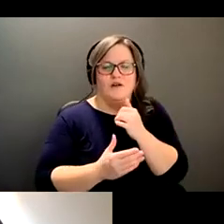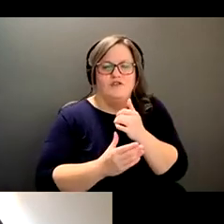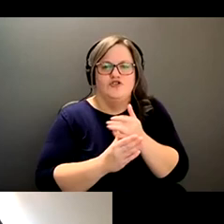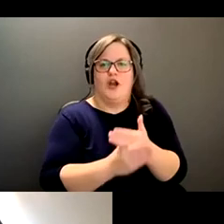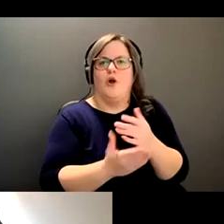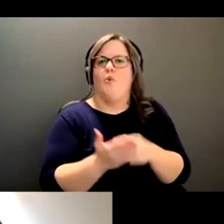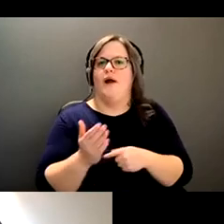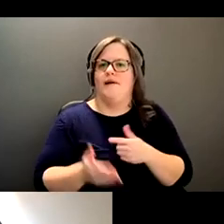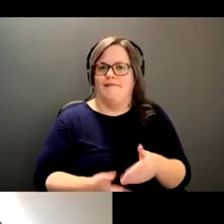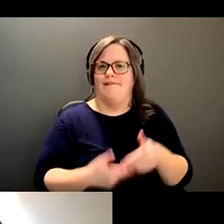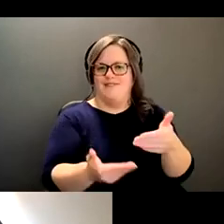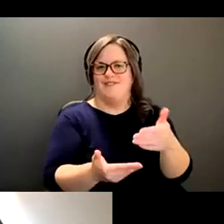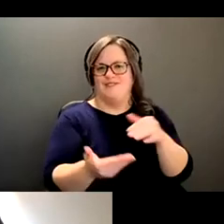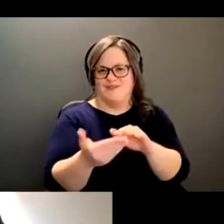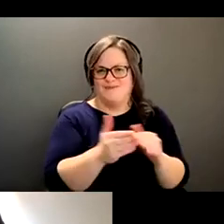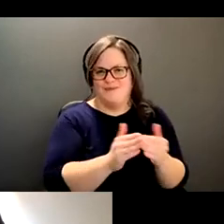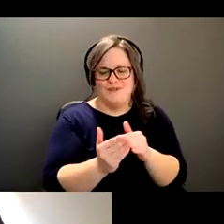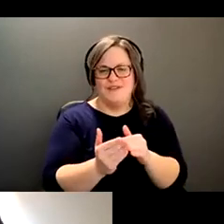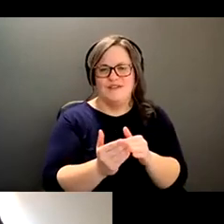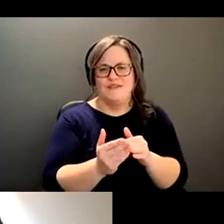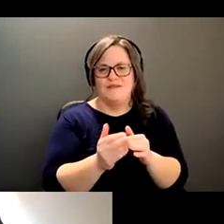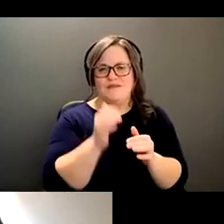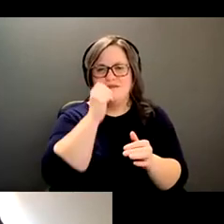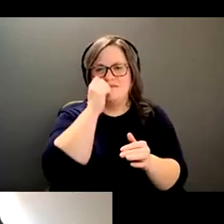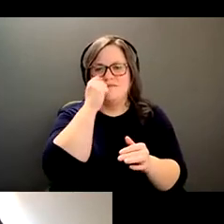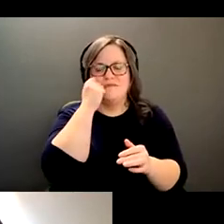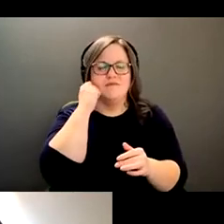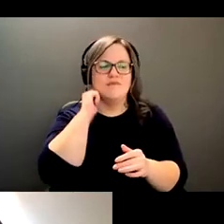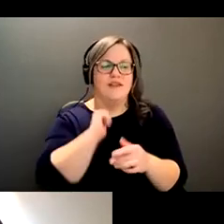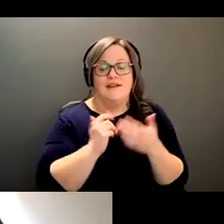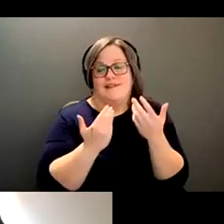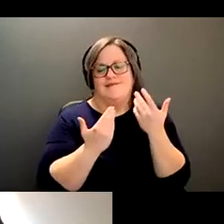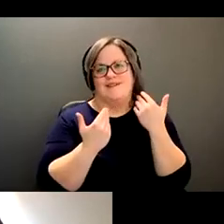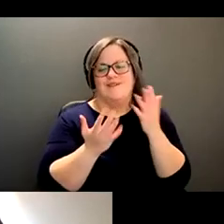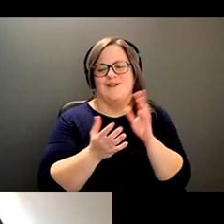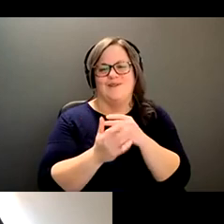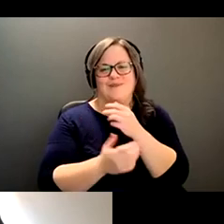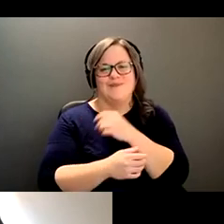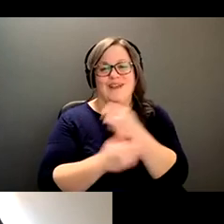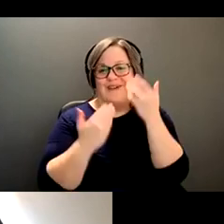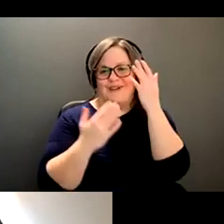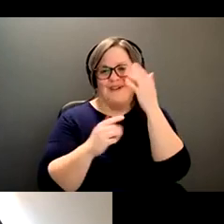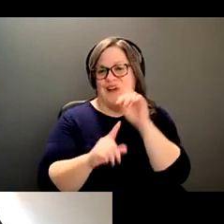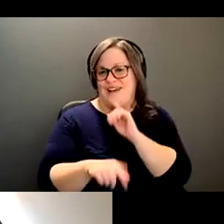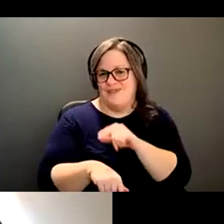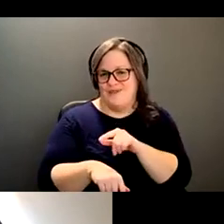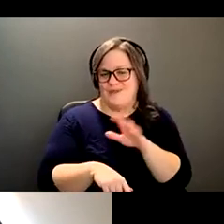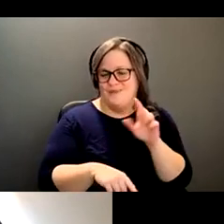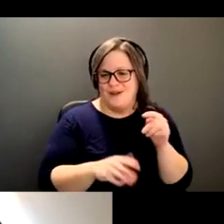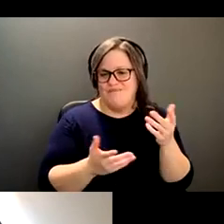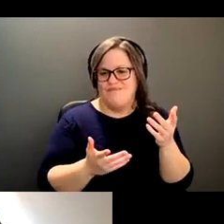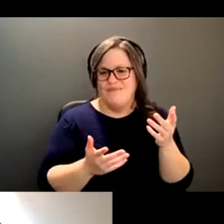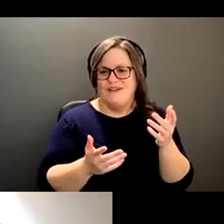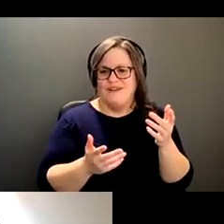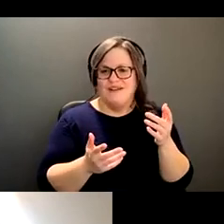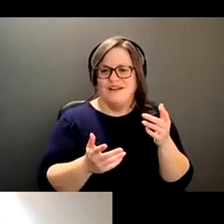Yeah, in this space. And yeah, I don't know the answer, but I just, that image popped